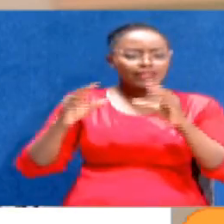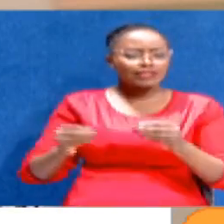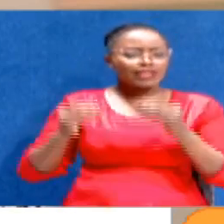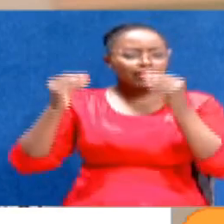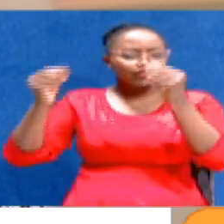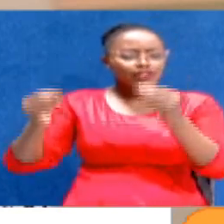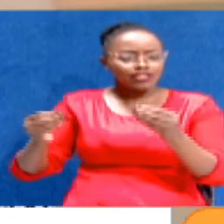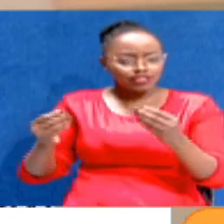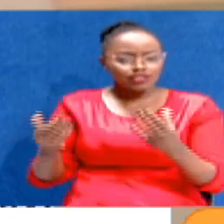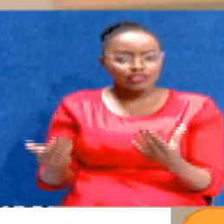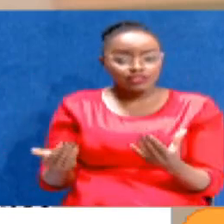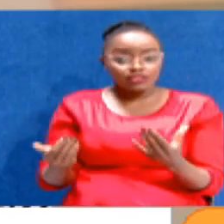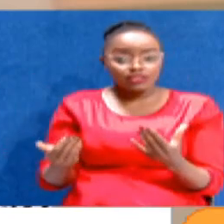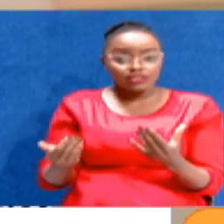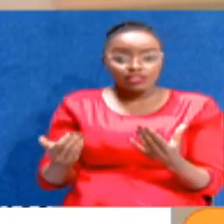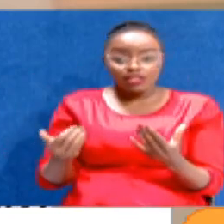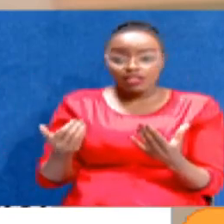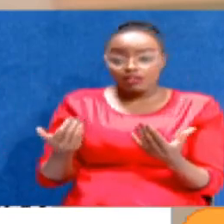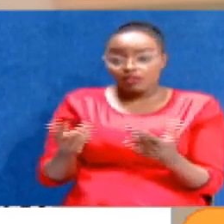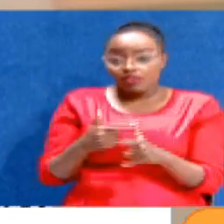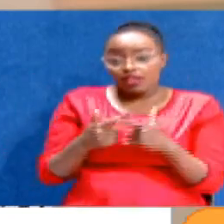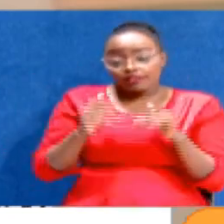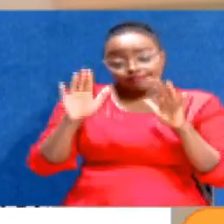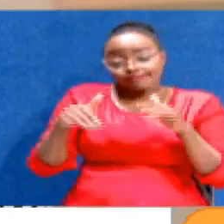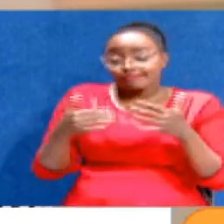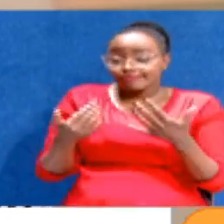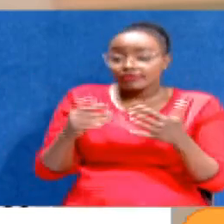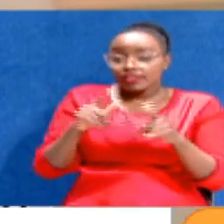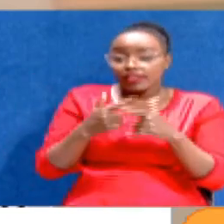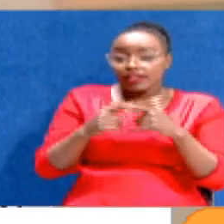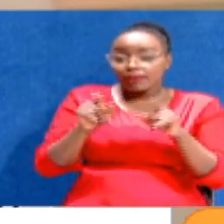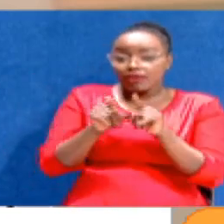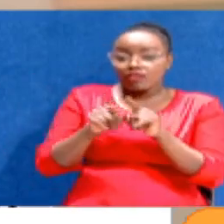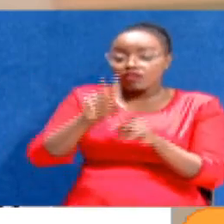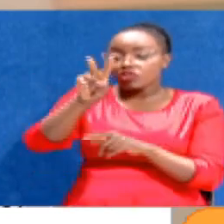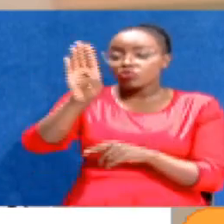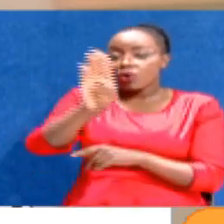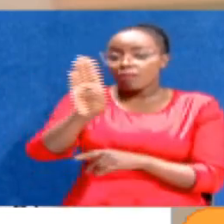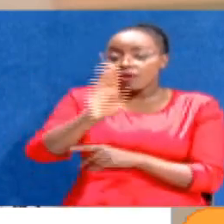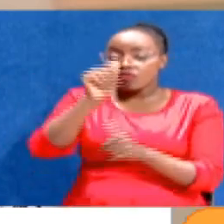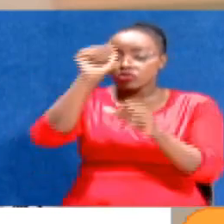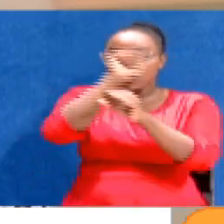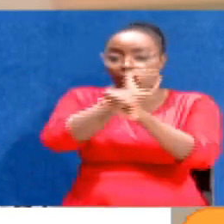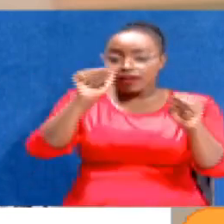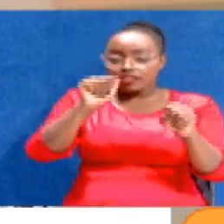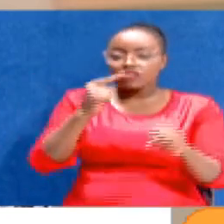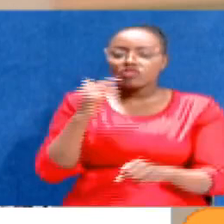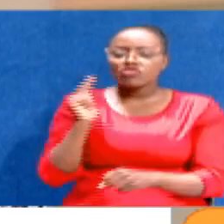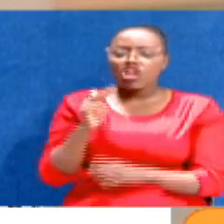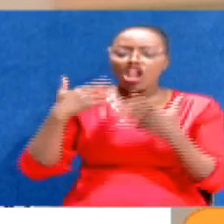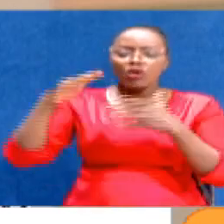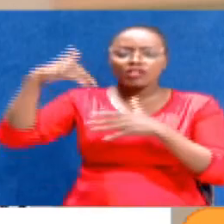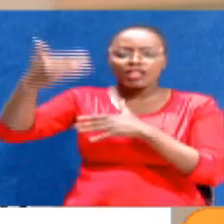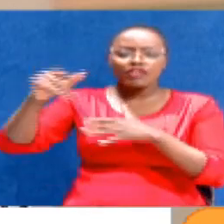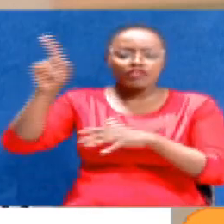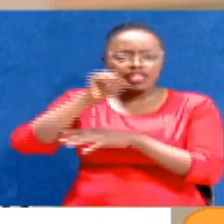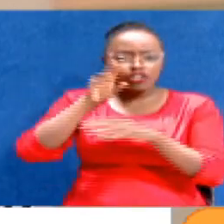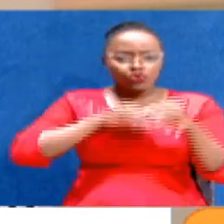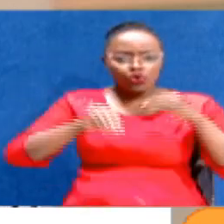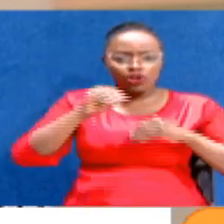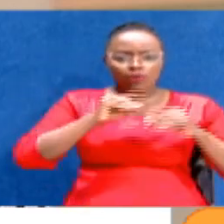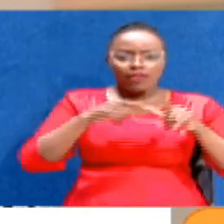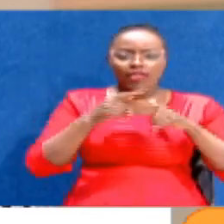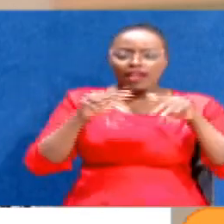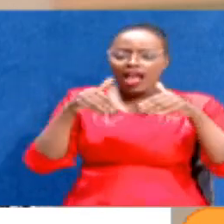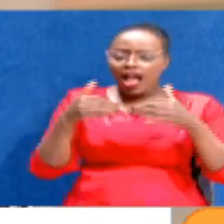sacrifice? I digress, but this makes me think of the 2 billion shillings the president told us is lost every day to corruption, and